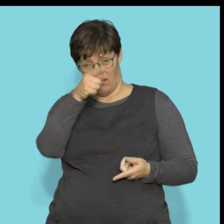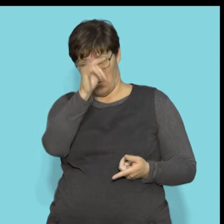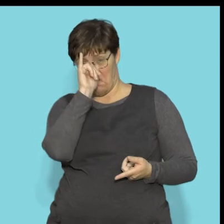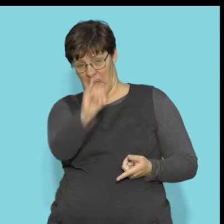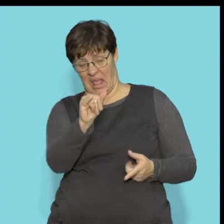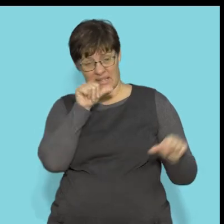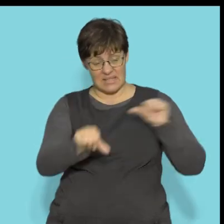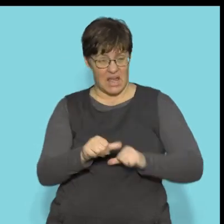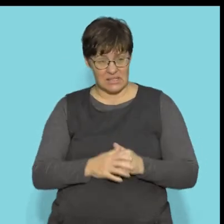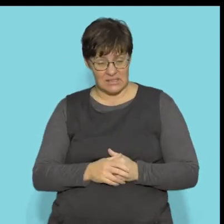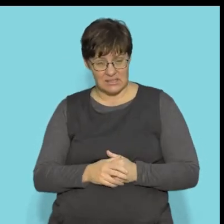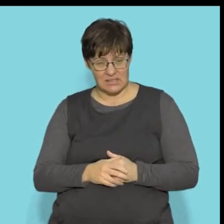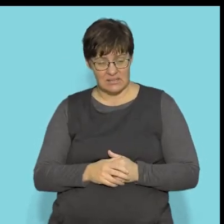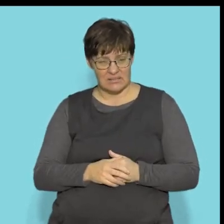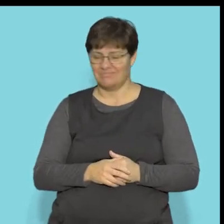bad science?